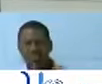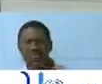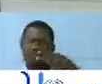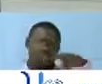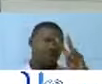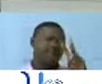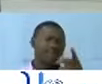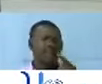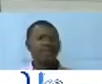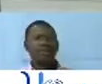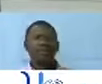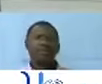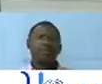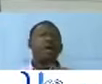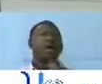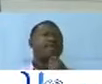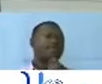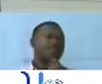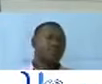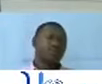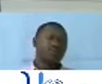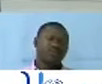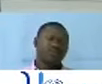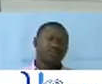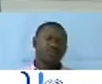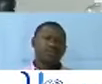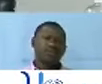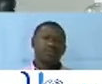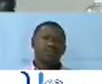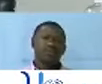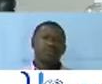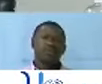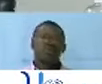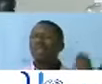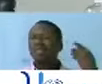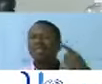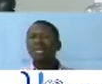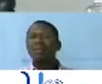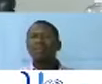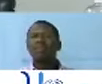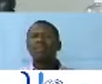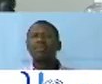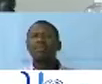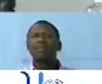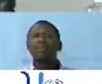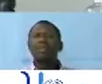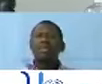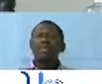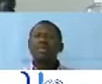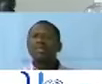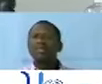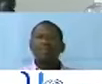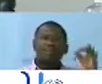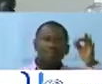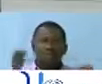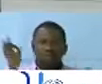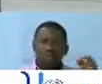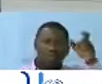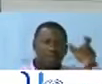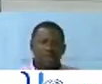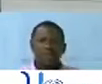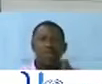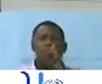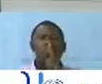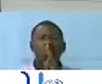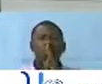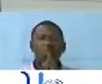Eleven. Who was the chief justice during this period? Can we own chief justice? We jamano bobo. The